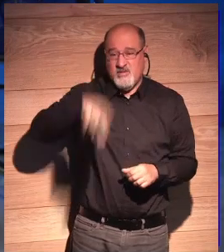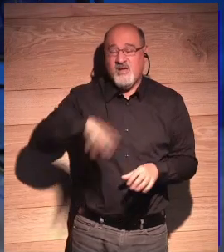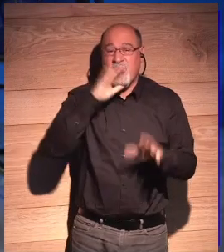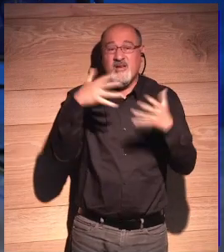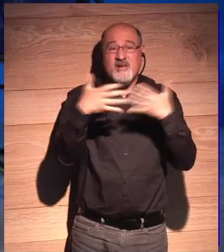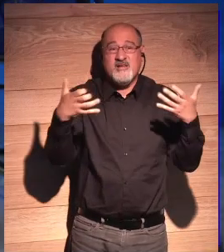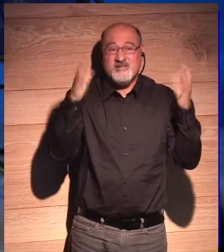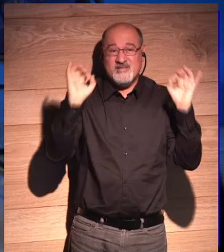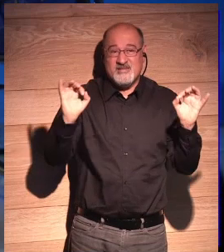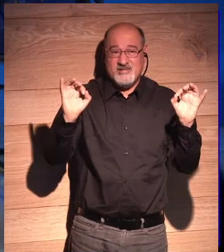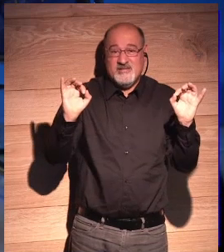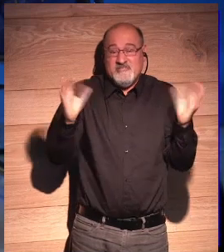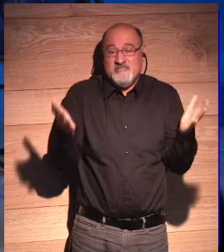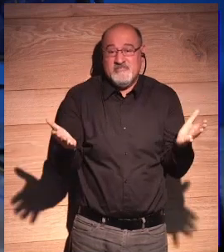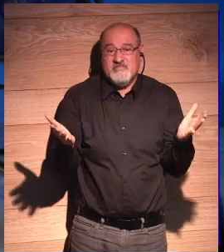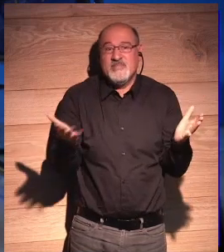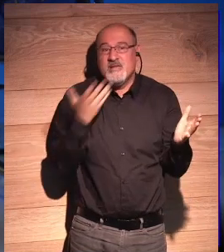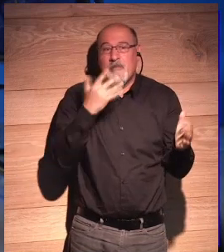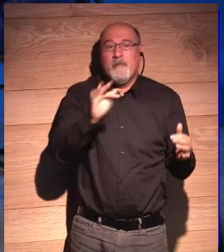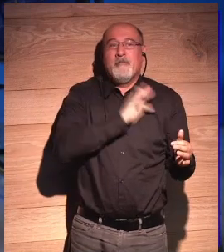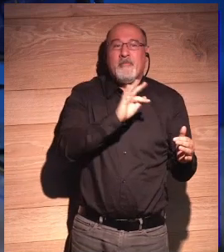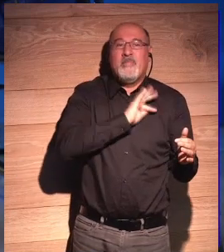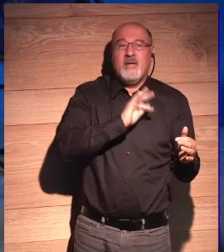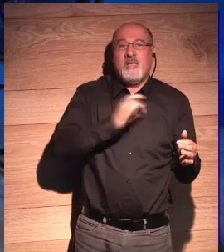prizes in art are a good idea. I don't think it's,